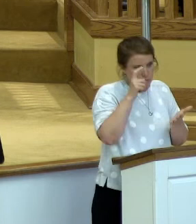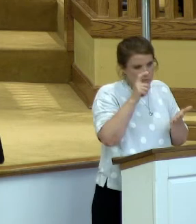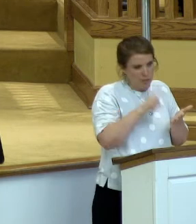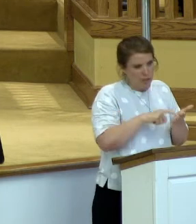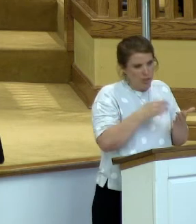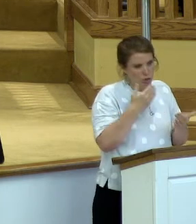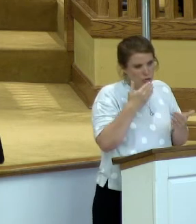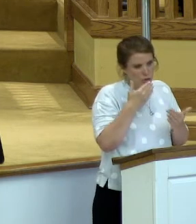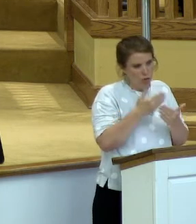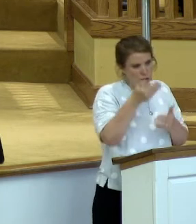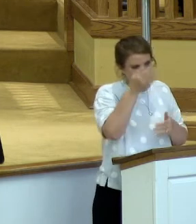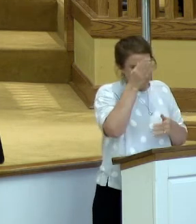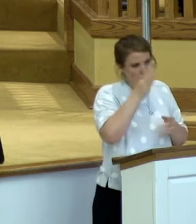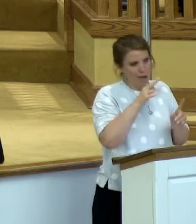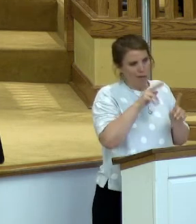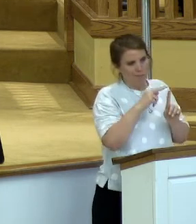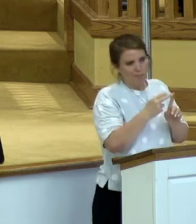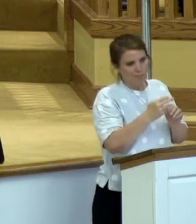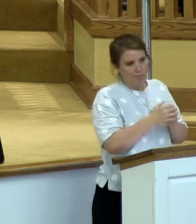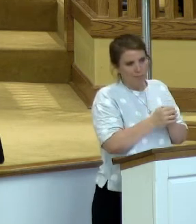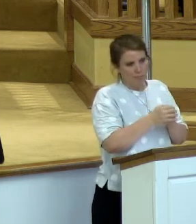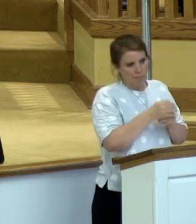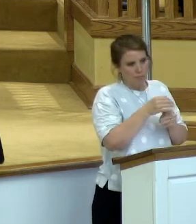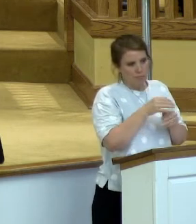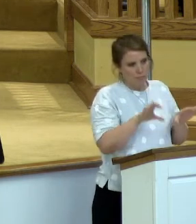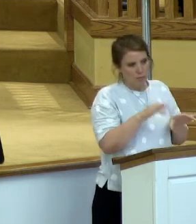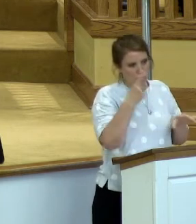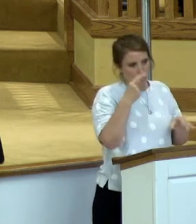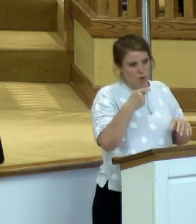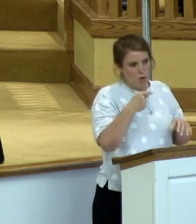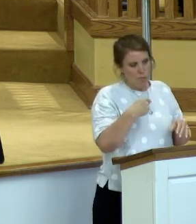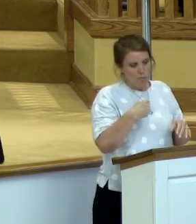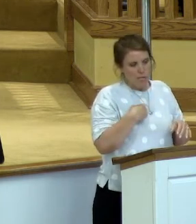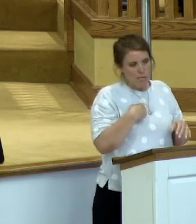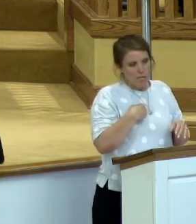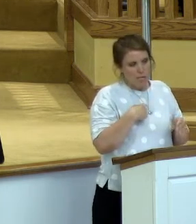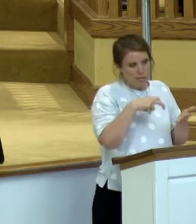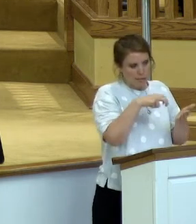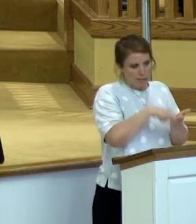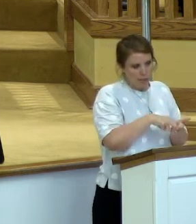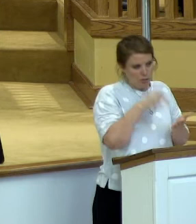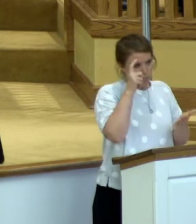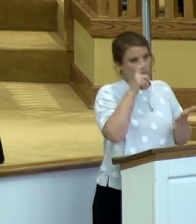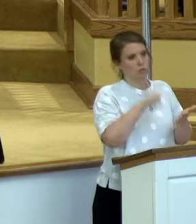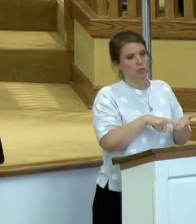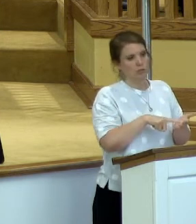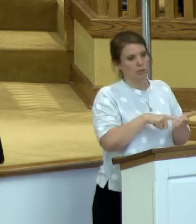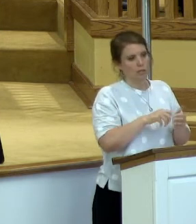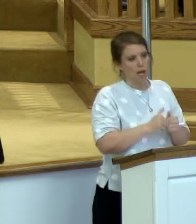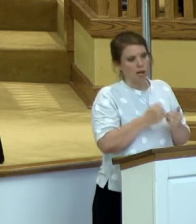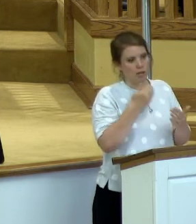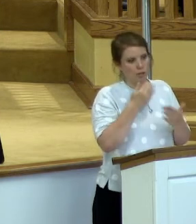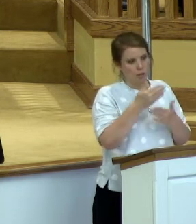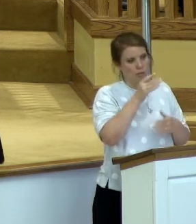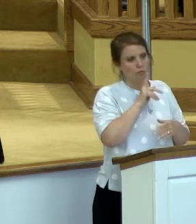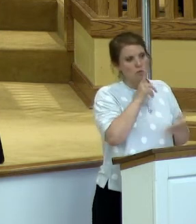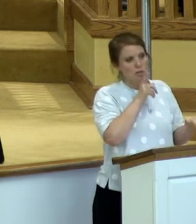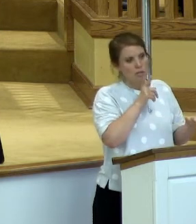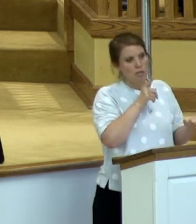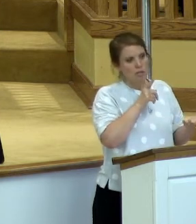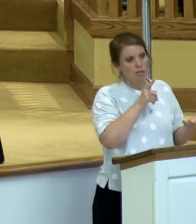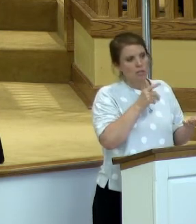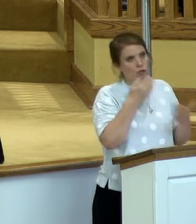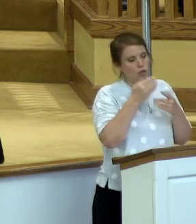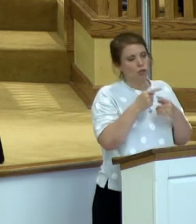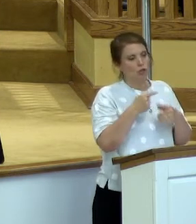also deepens or widens or broadens your relationship to God. And then also at the altar is a good place that I can go to just give God notoriety for